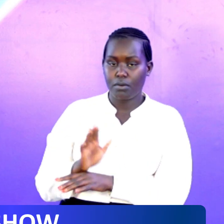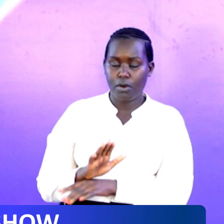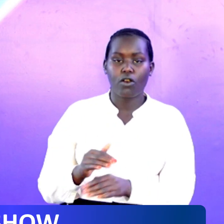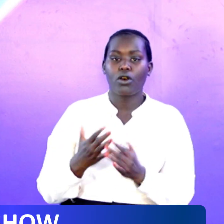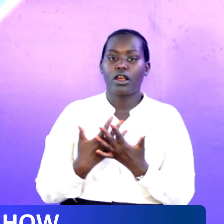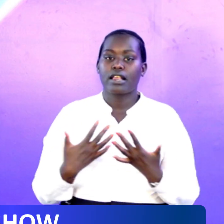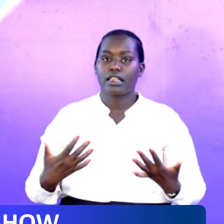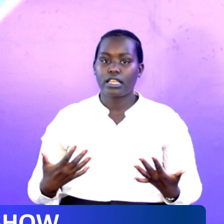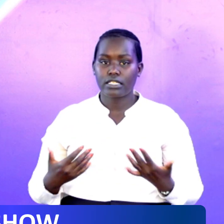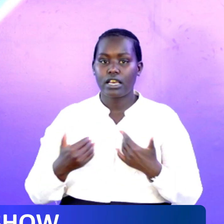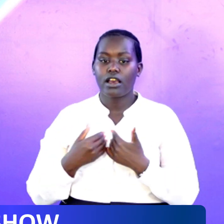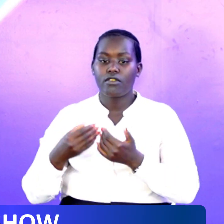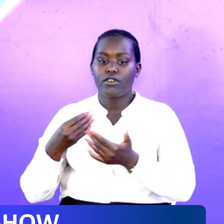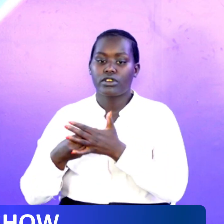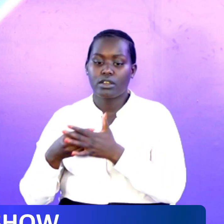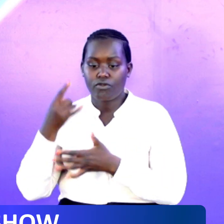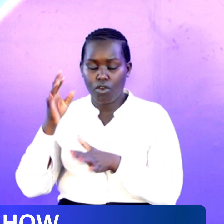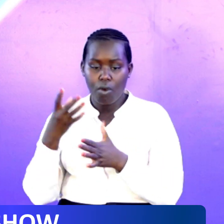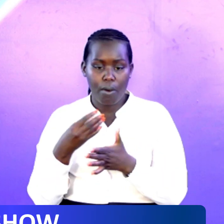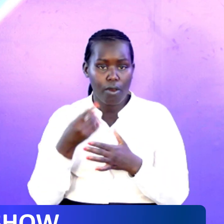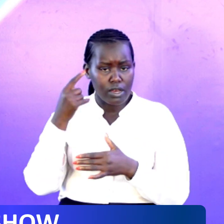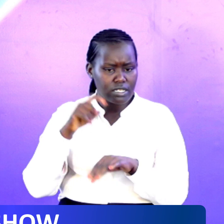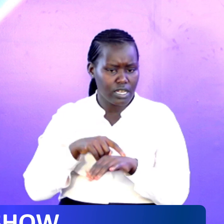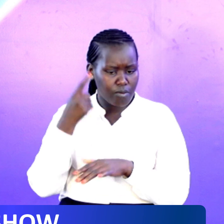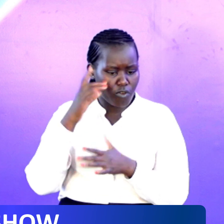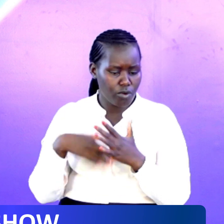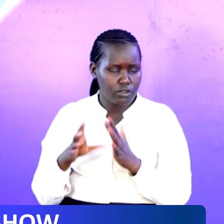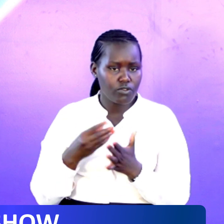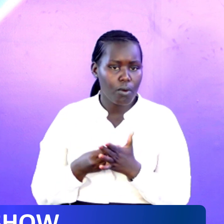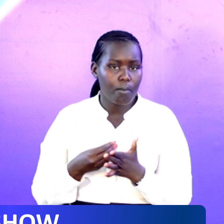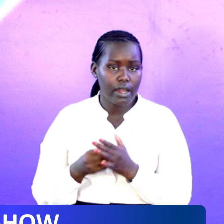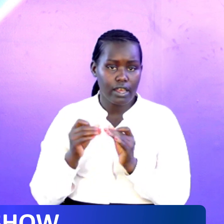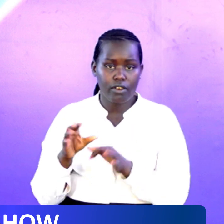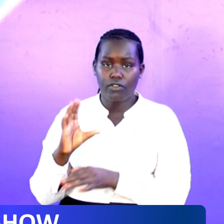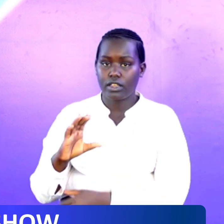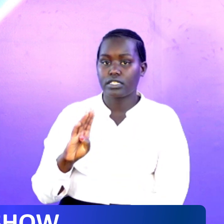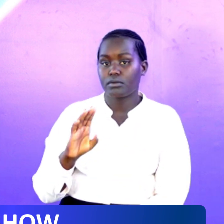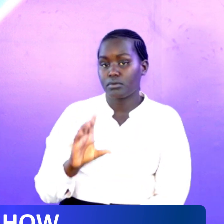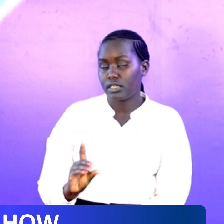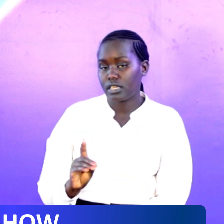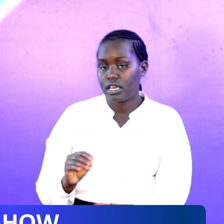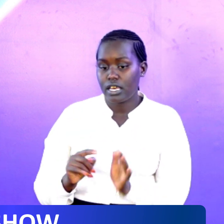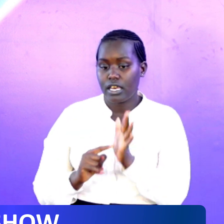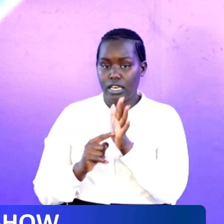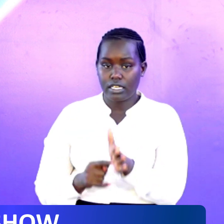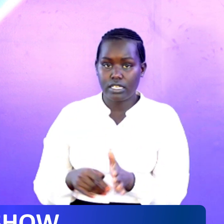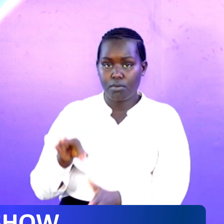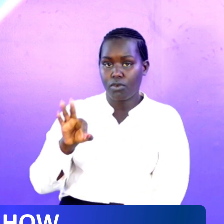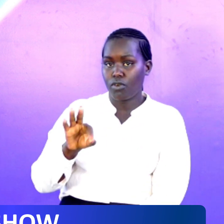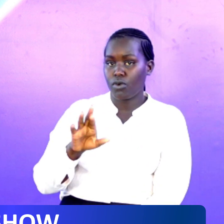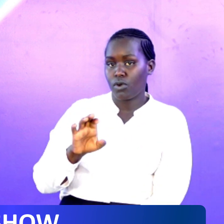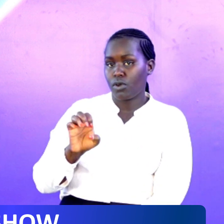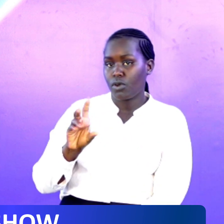the what's called time value for money. If your father bought property in the CBD, like for example, this guy Fred Gumo